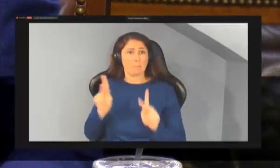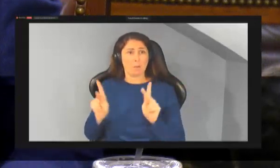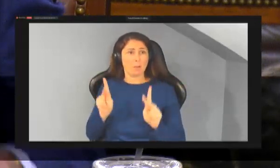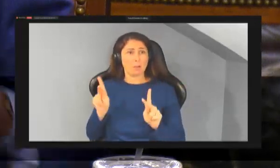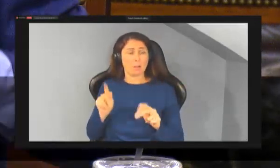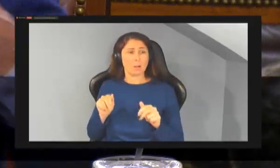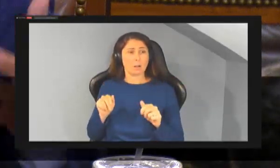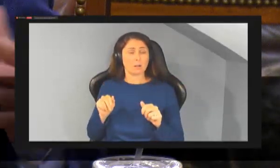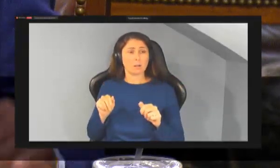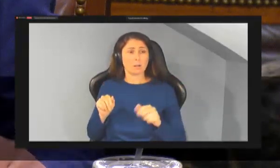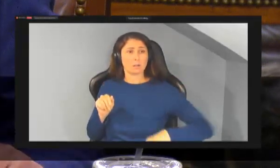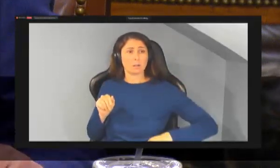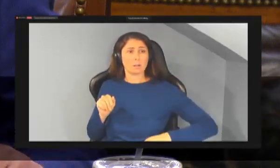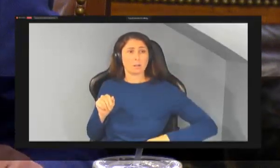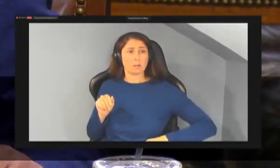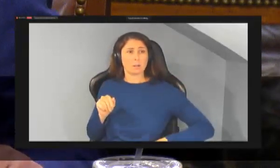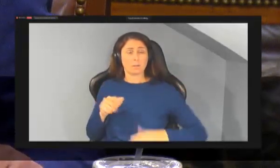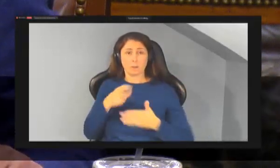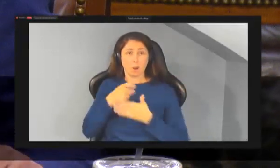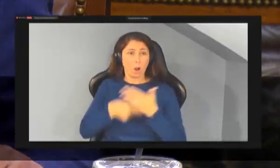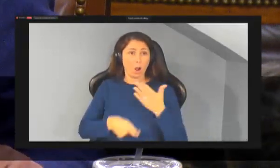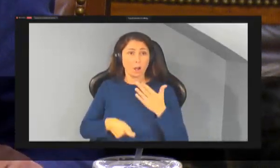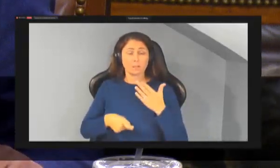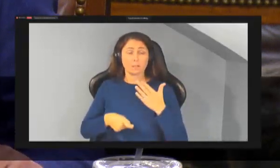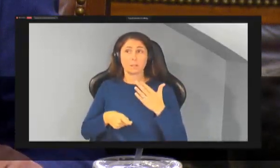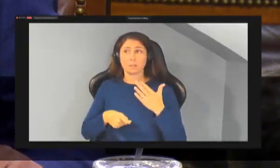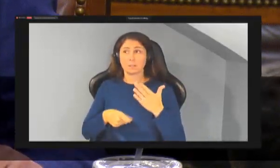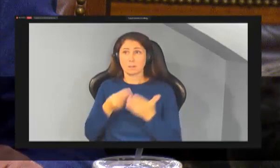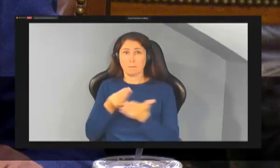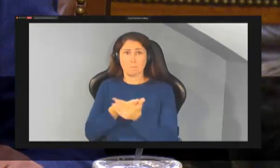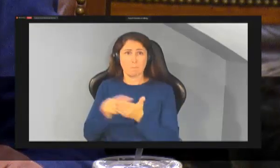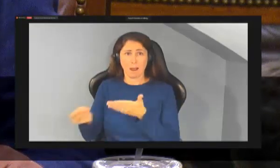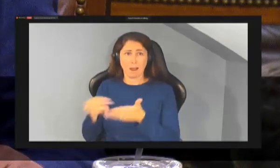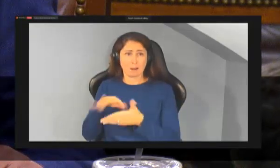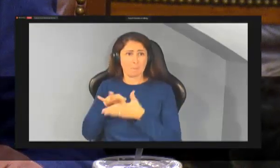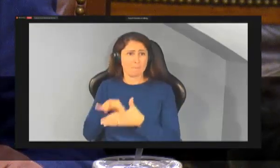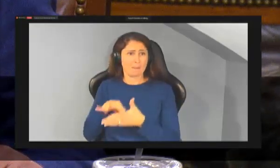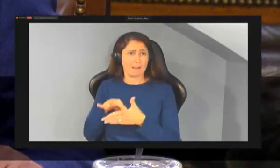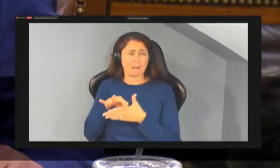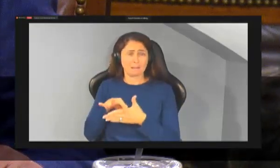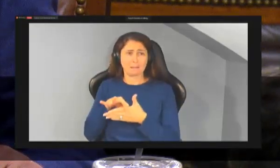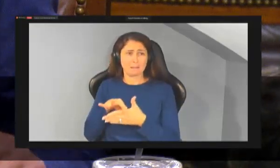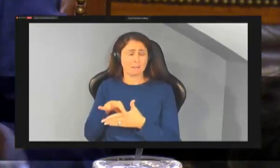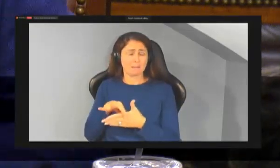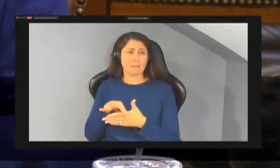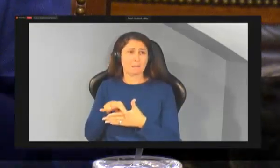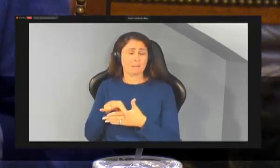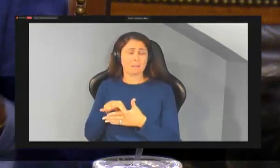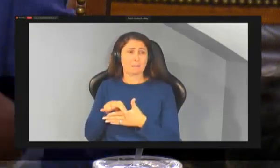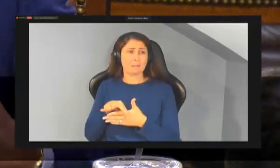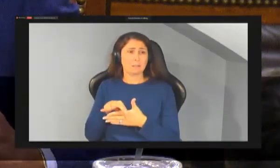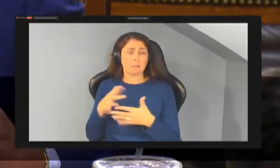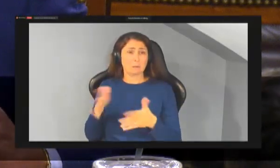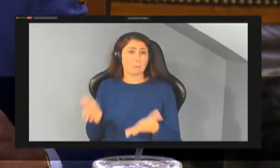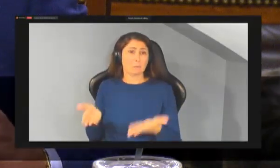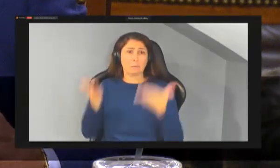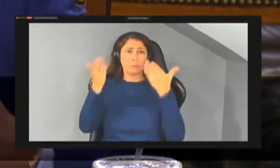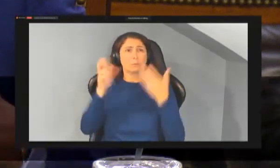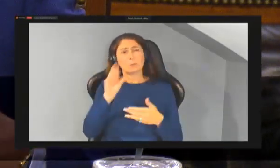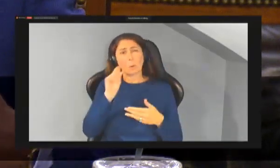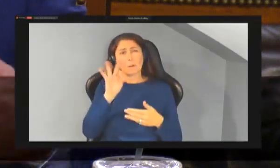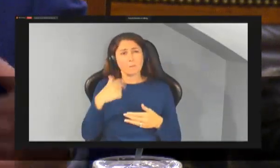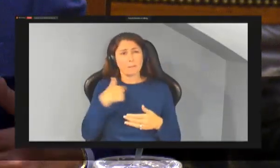you know, just the cost of buying meat is you know. So if we can feed people with